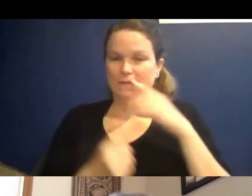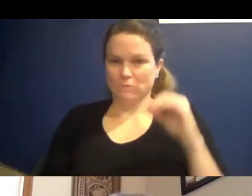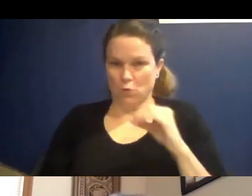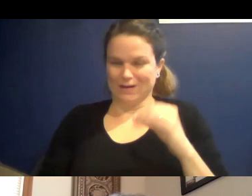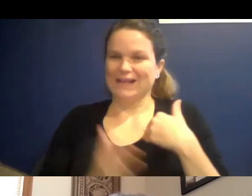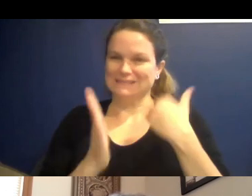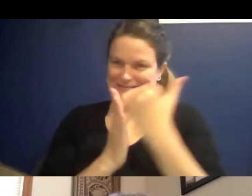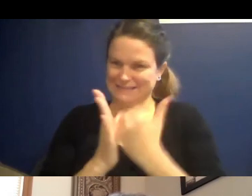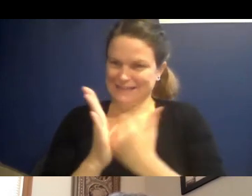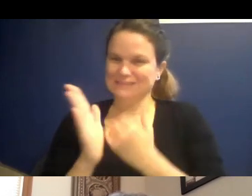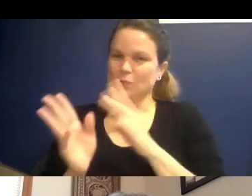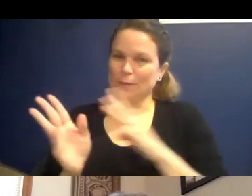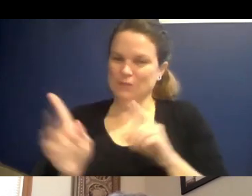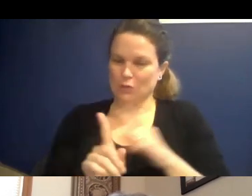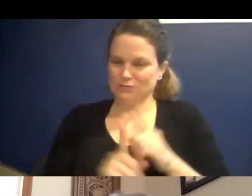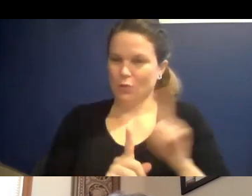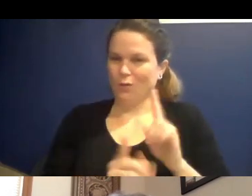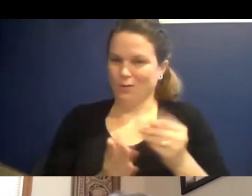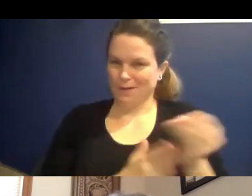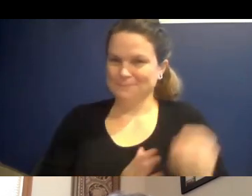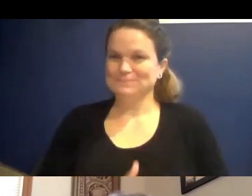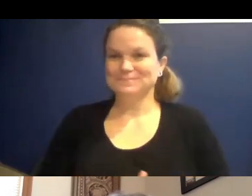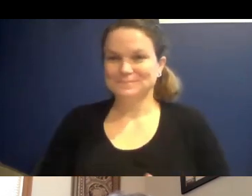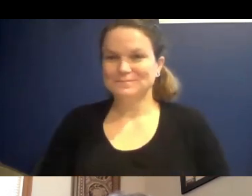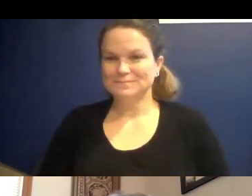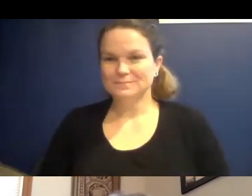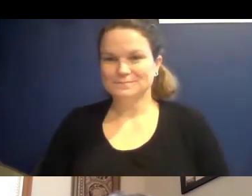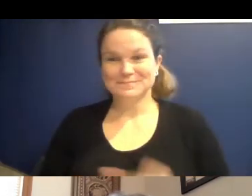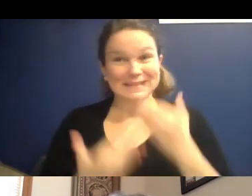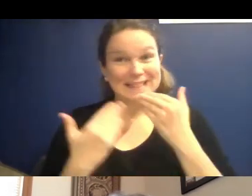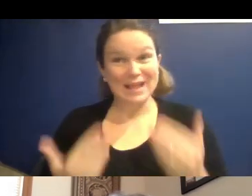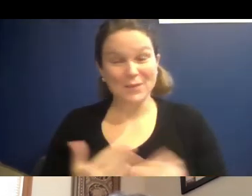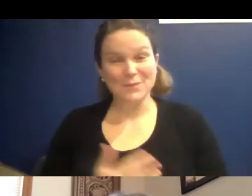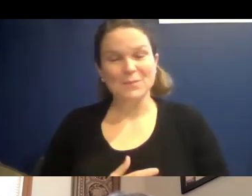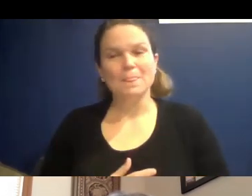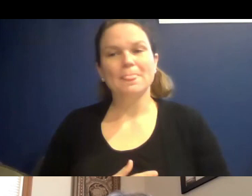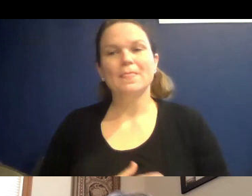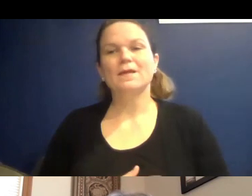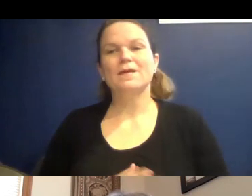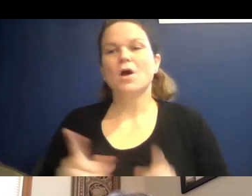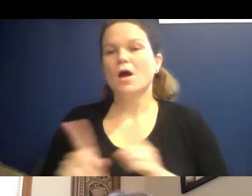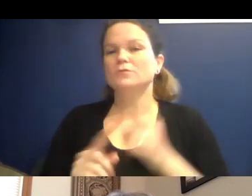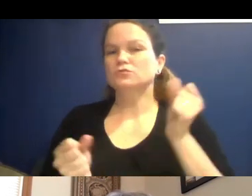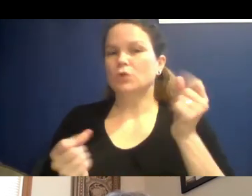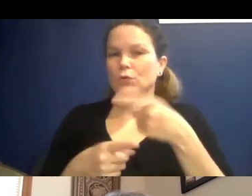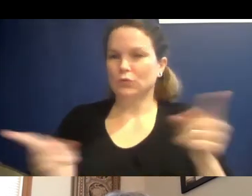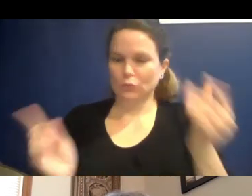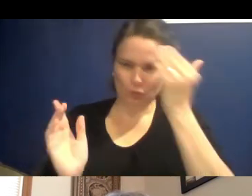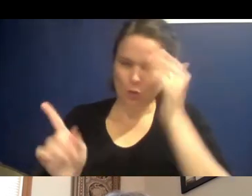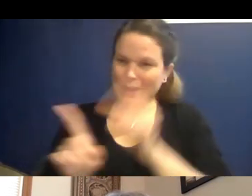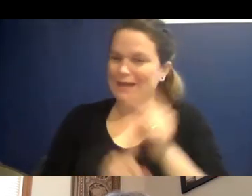website of native plant nurseries. Thank you. And also, just so you all know, as